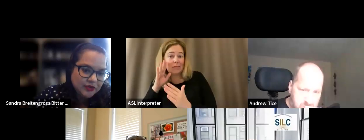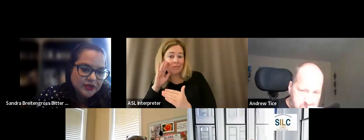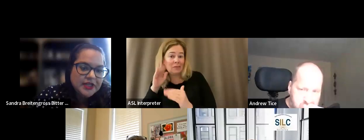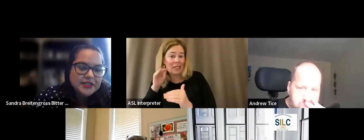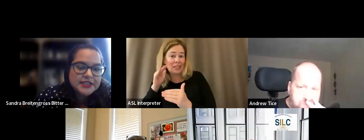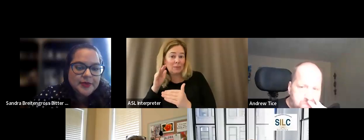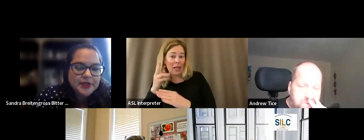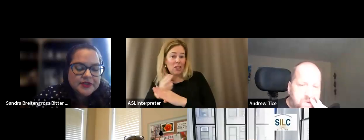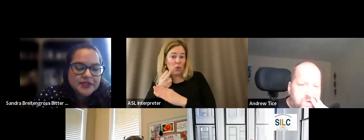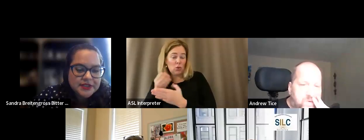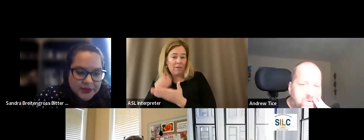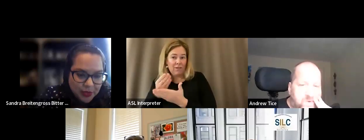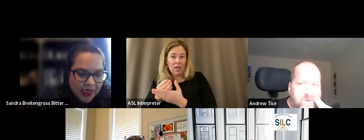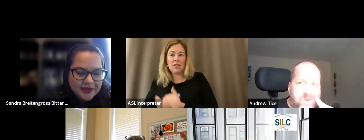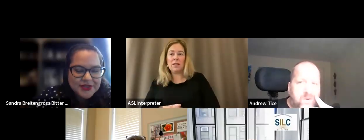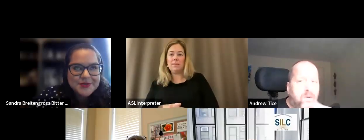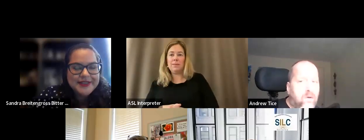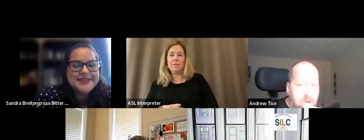a table to support the